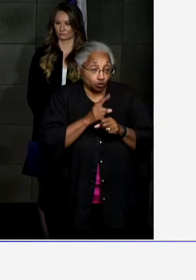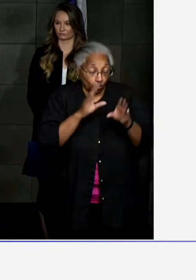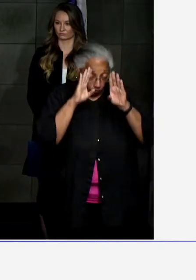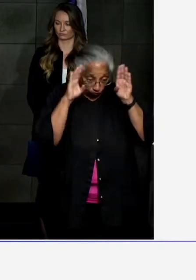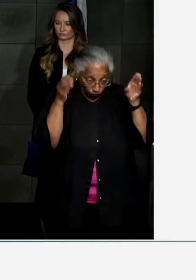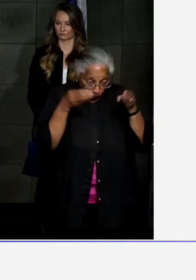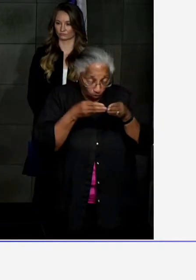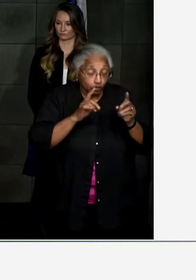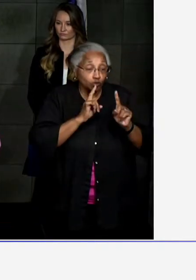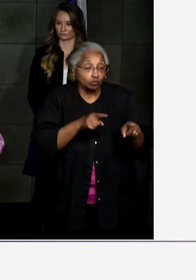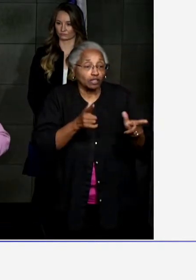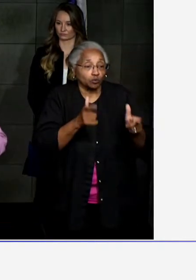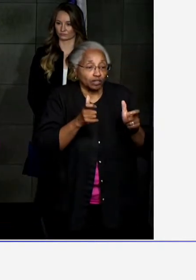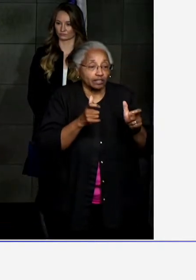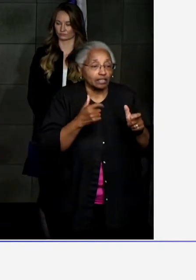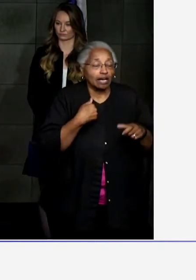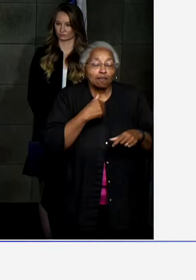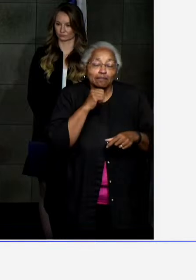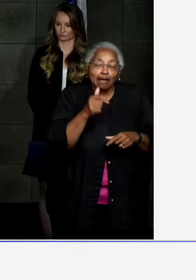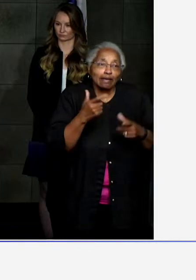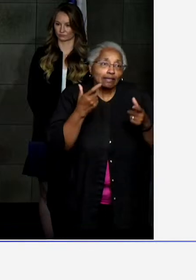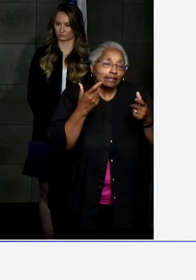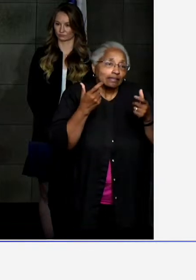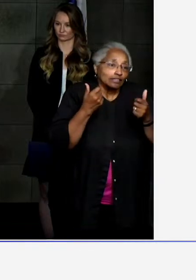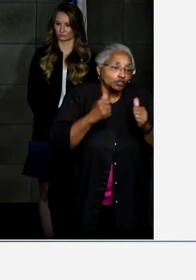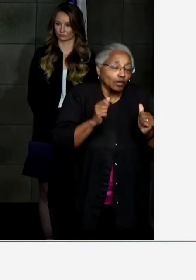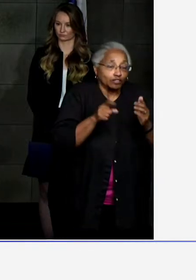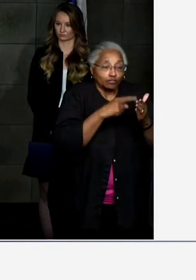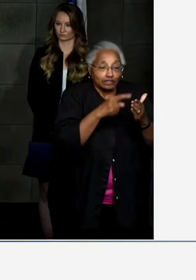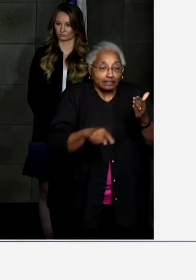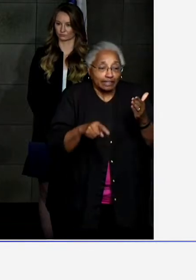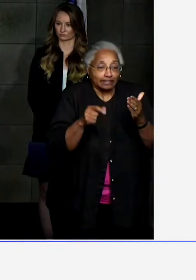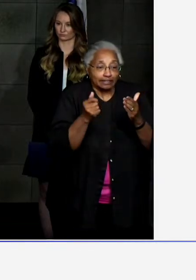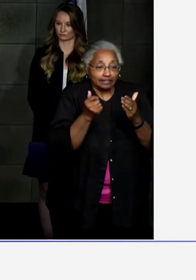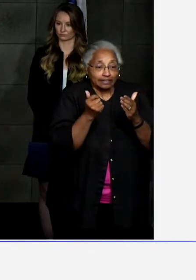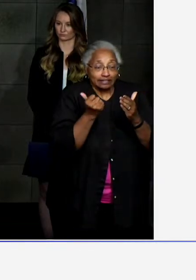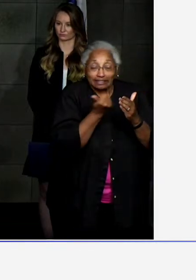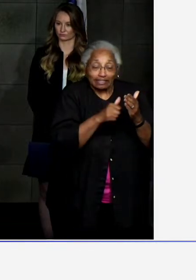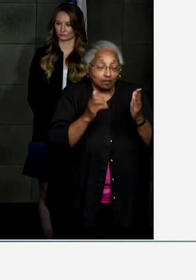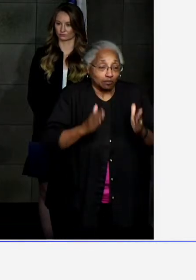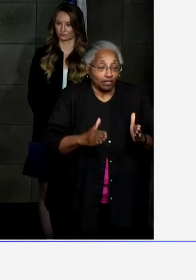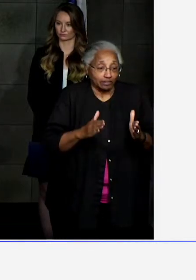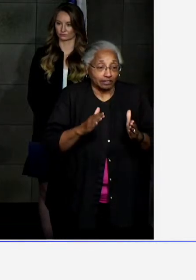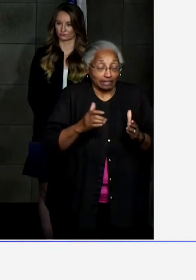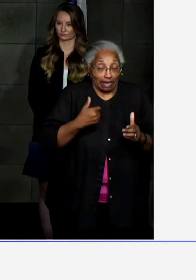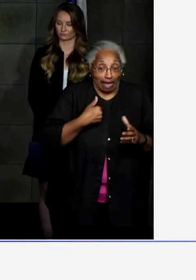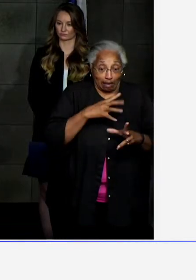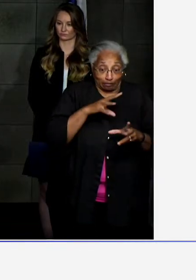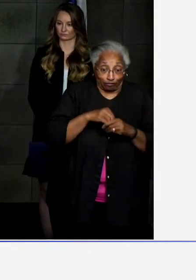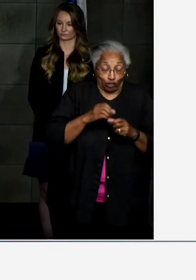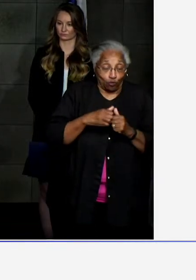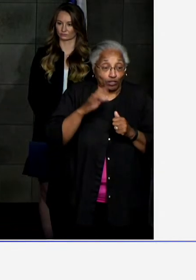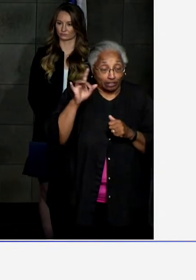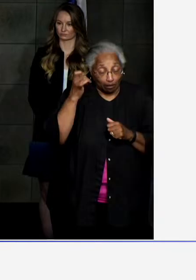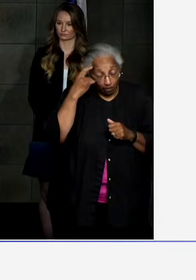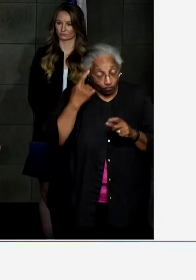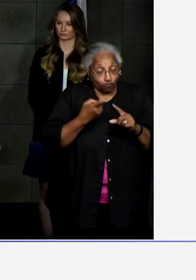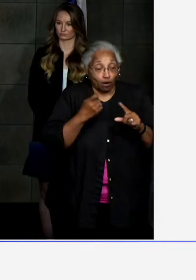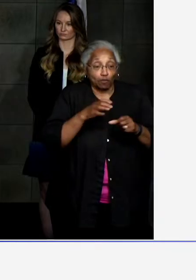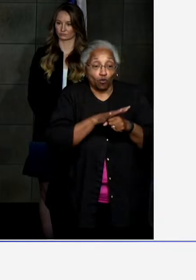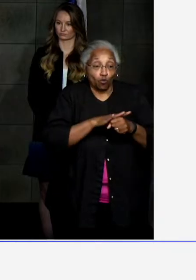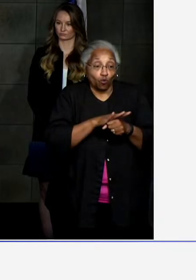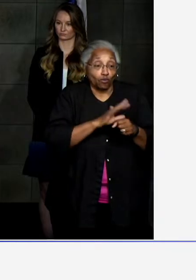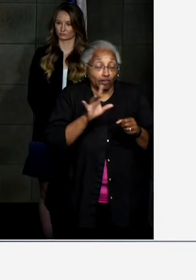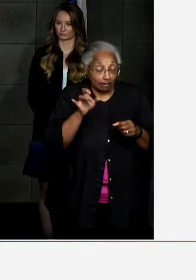we know, I'm not trying to criticize anyone at every level of government. I'm part of government. We know government can be slow. And from a local government perspective,